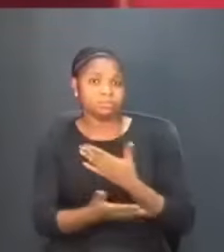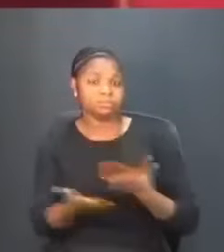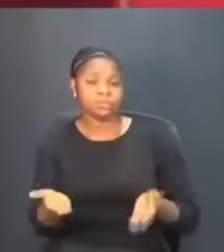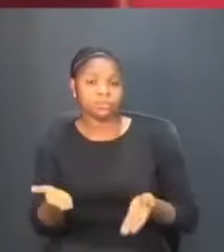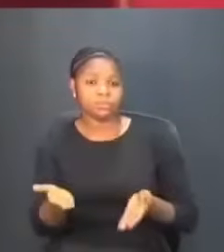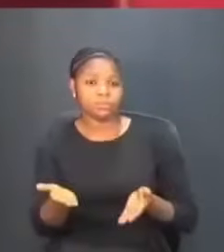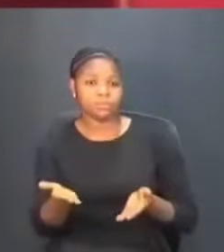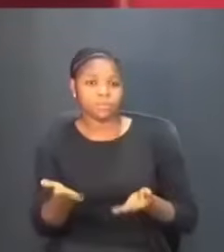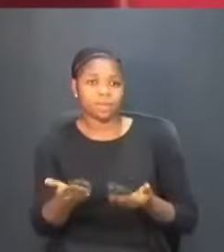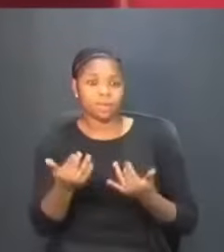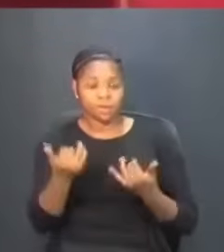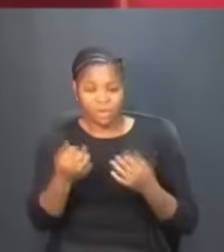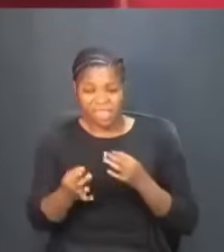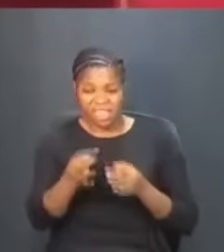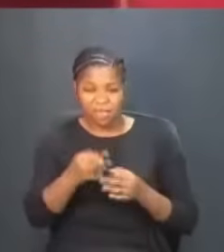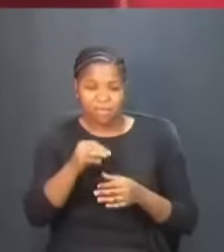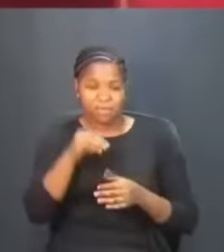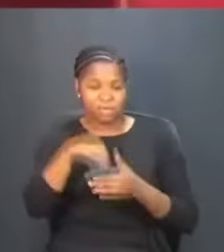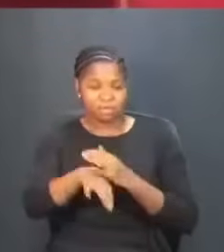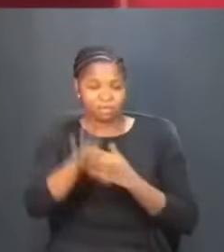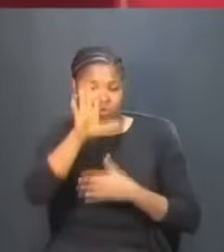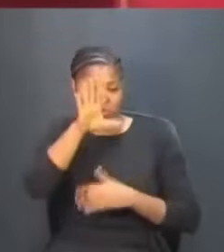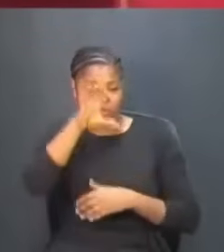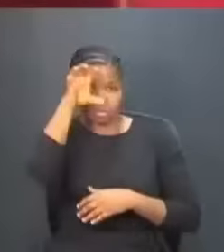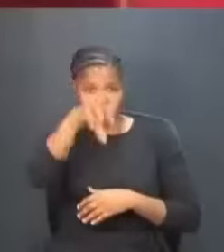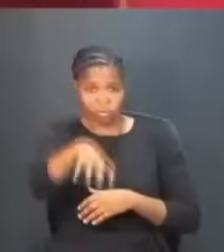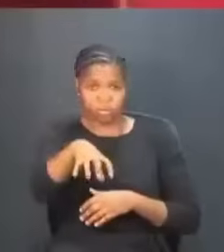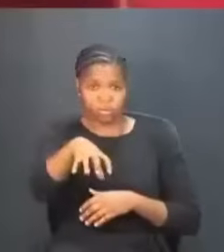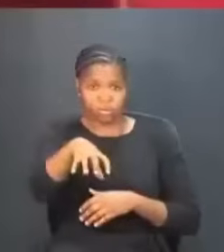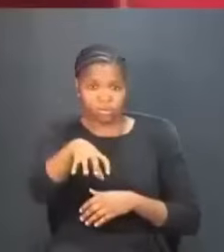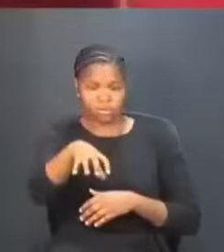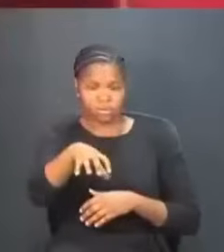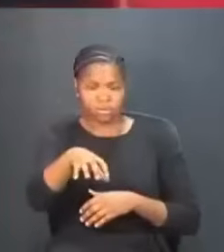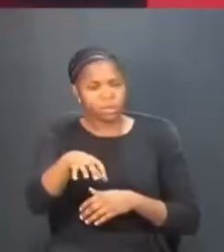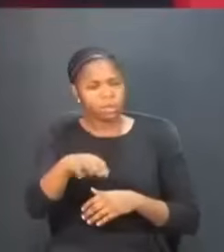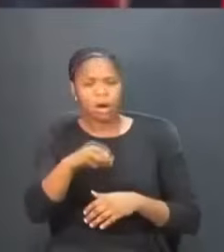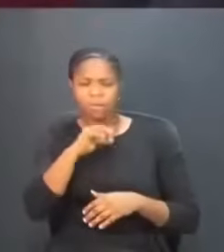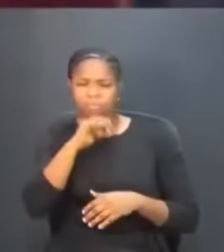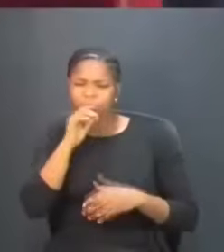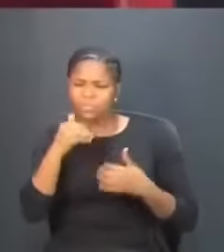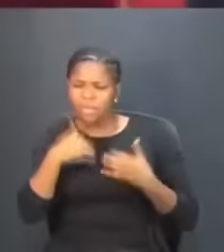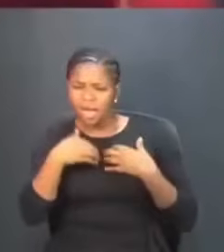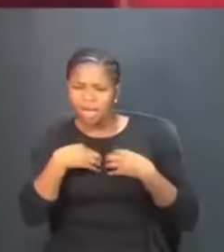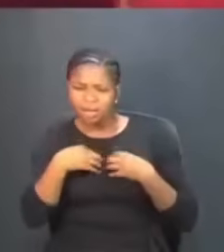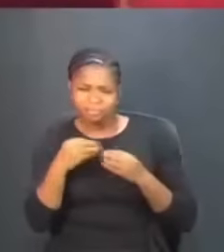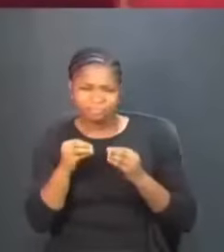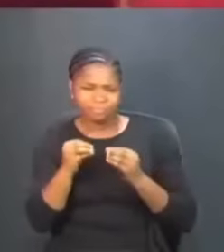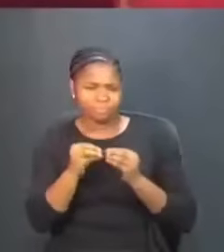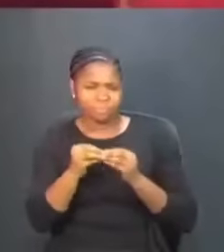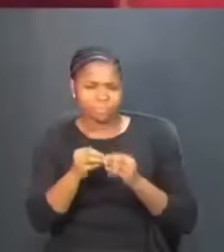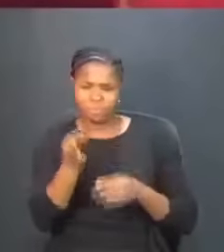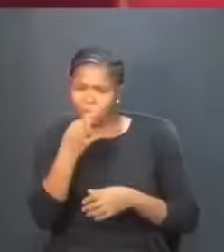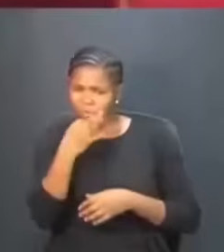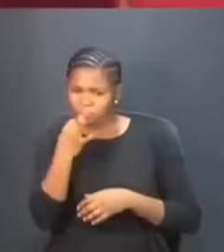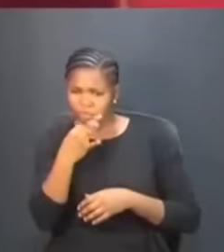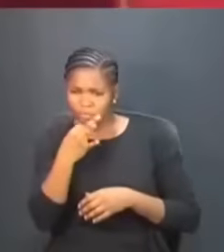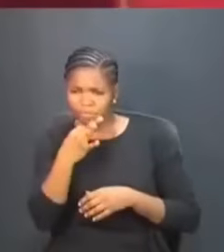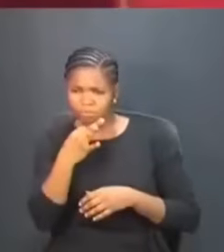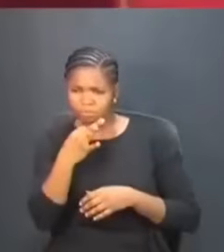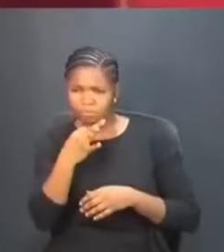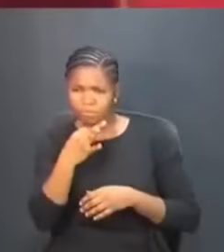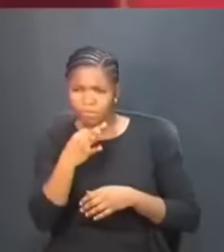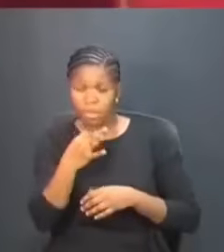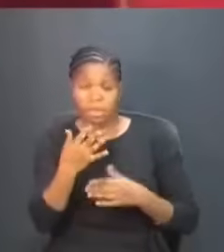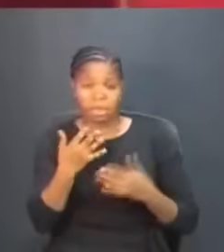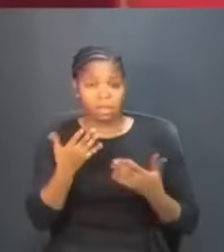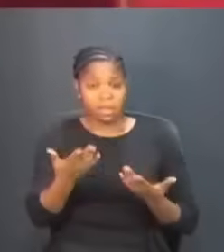if in your constituency the people are food insecure, then there is something